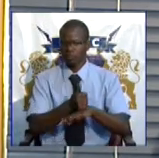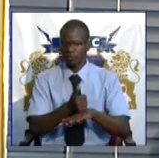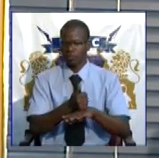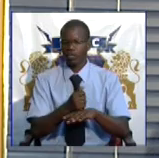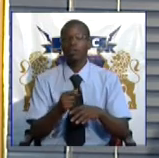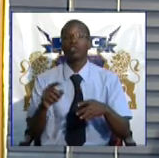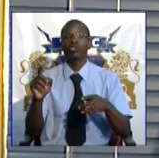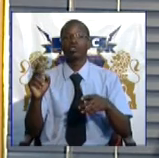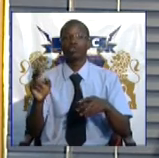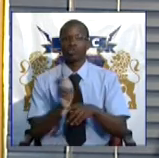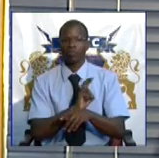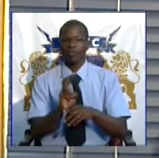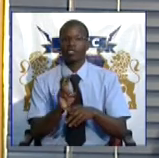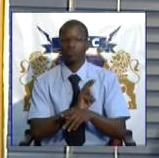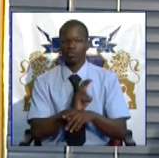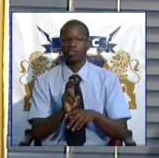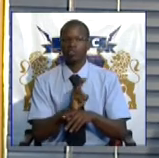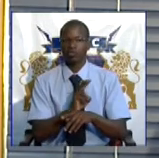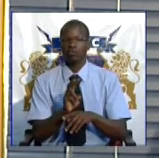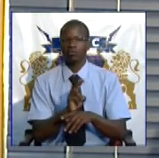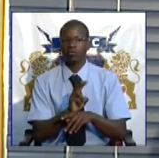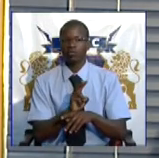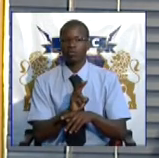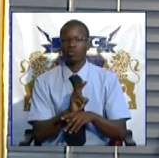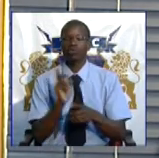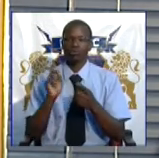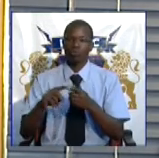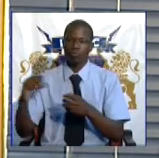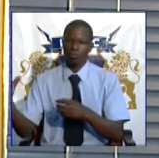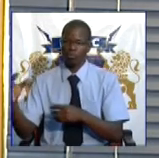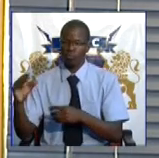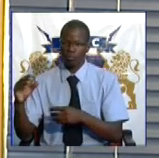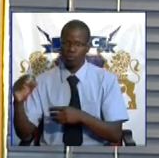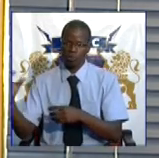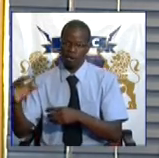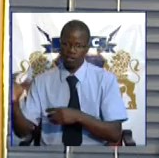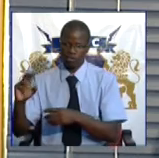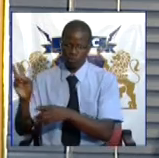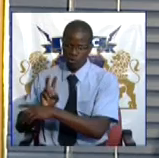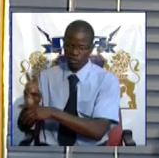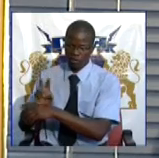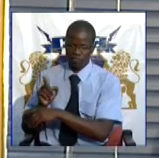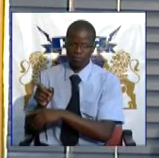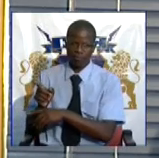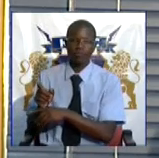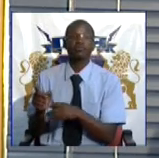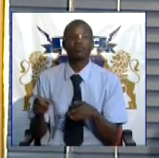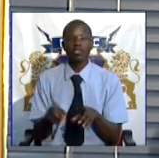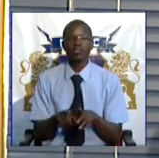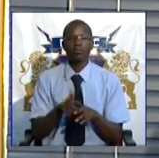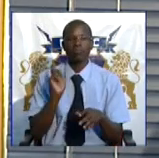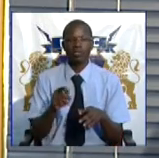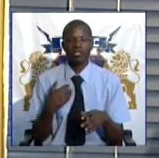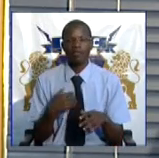monitor compliance with these rules and regulations. The corruption prevention committees and integrity assurance officers